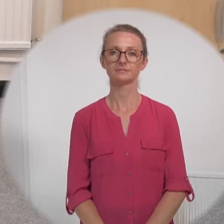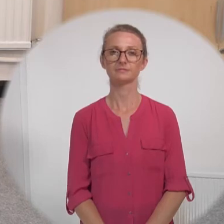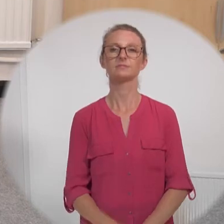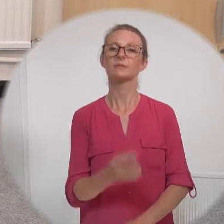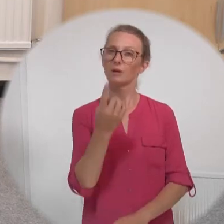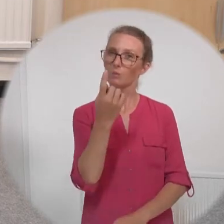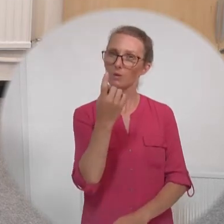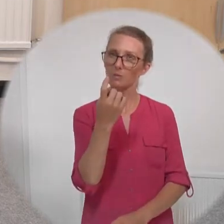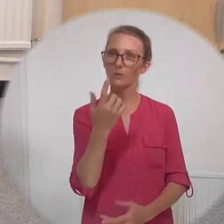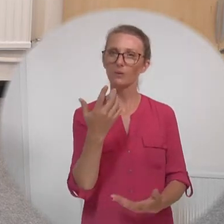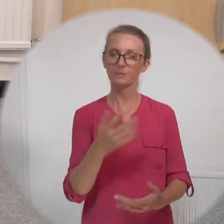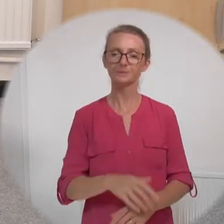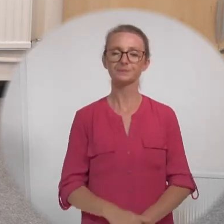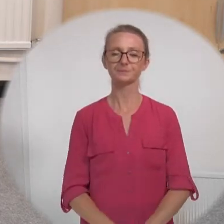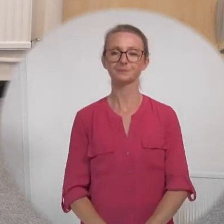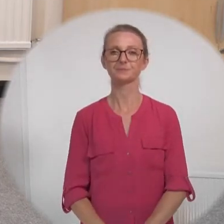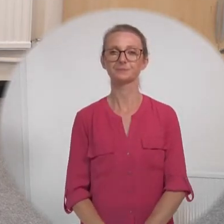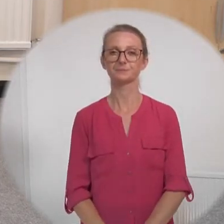And one more each side.